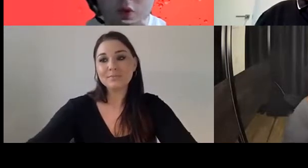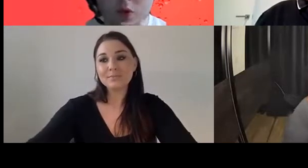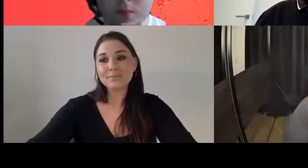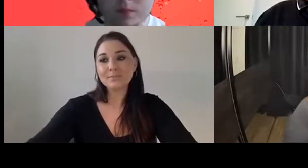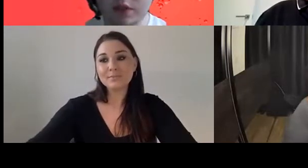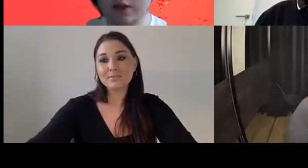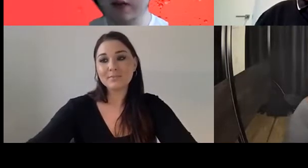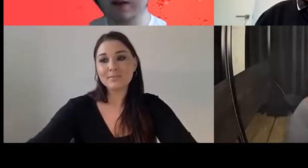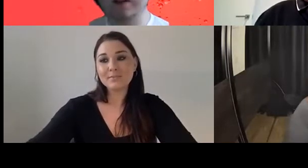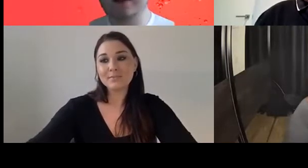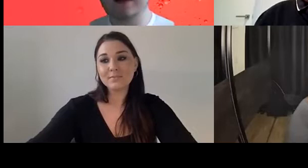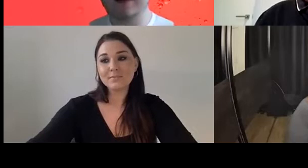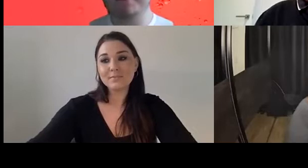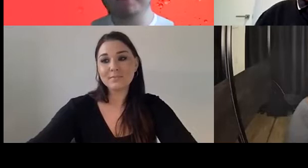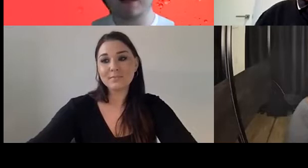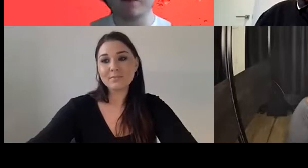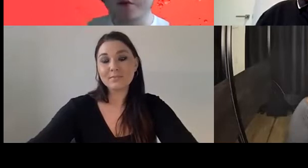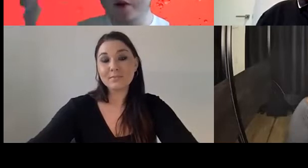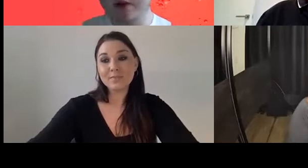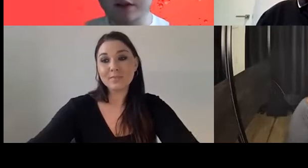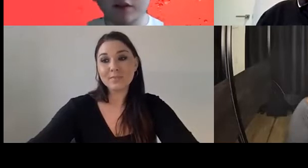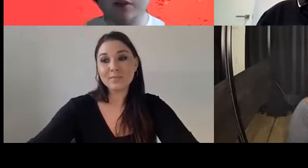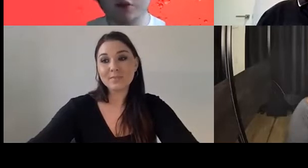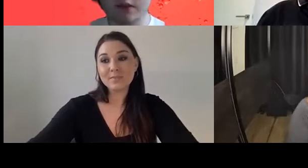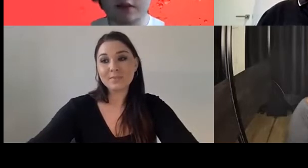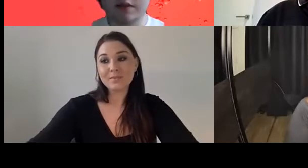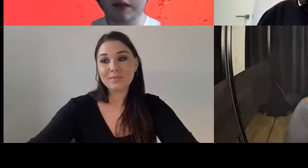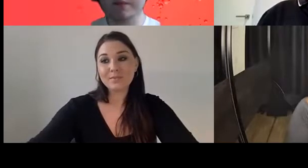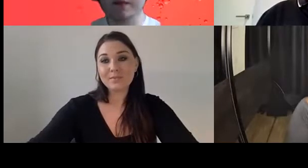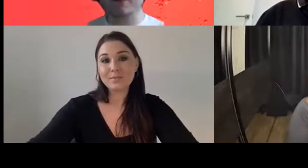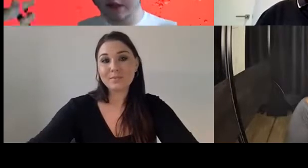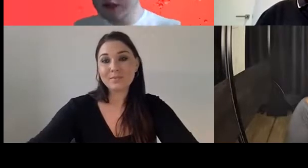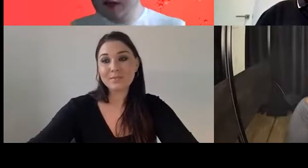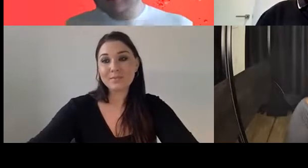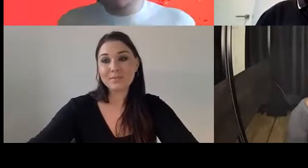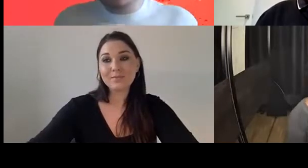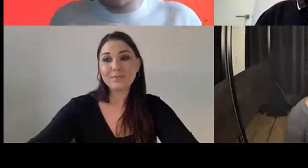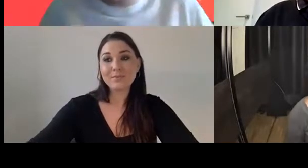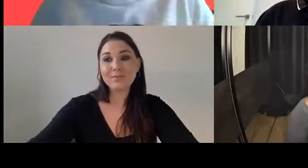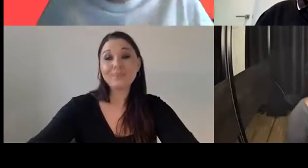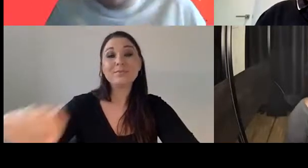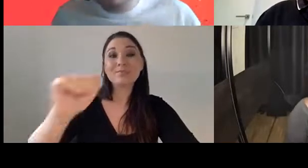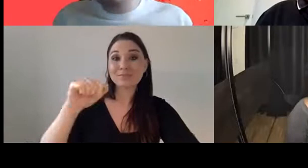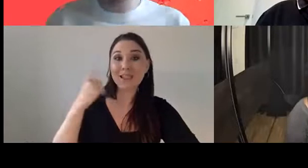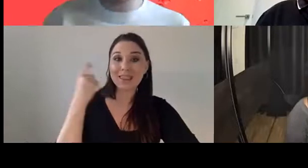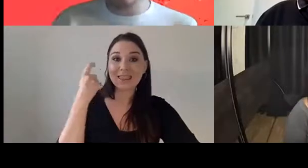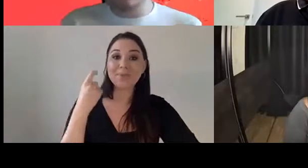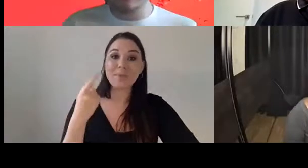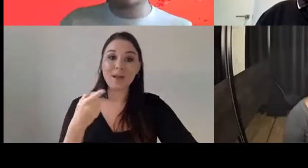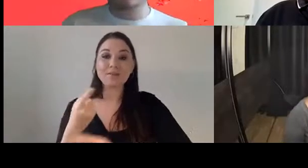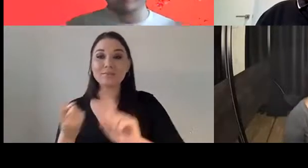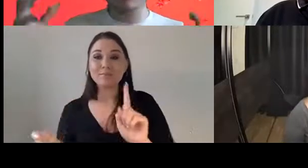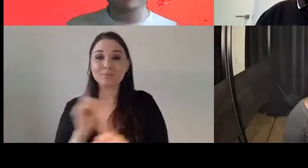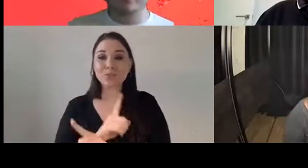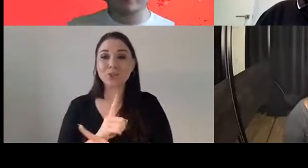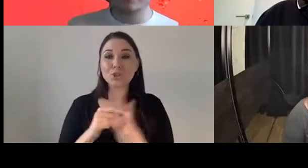I'm sure. Yeah, and referring back to Toby's, it's obviously a similar question. But yeah, as you said,